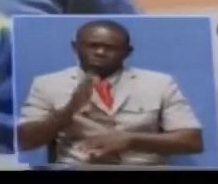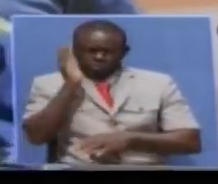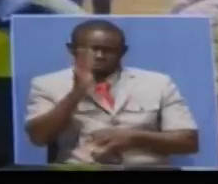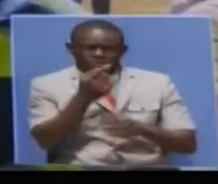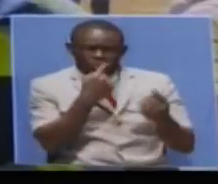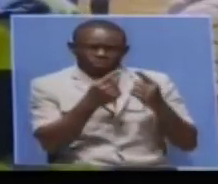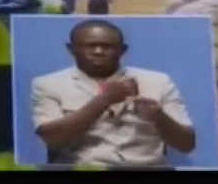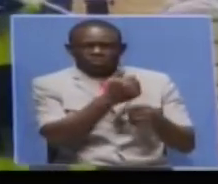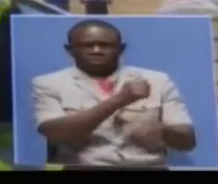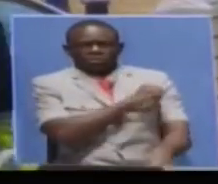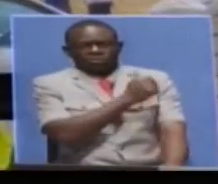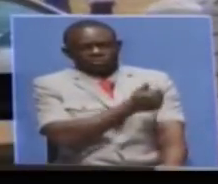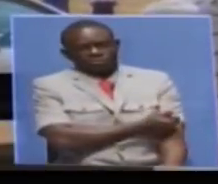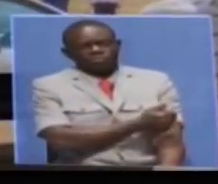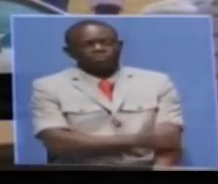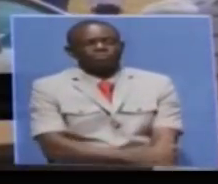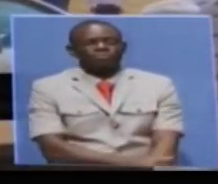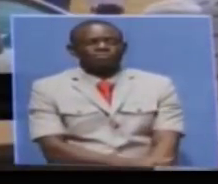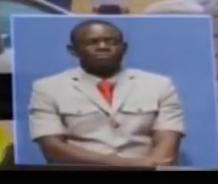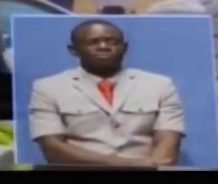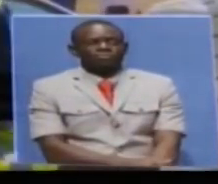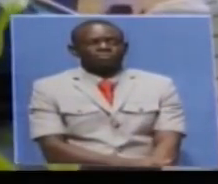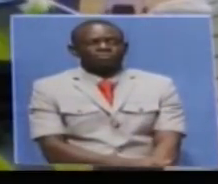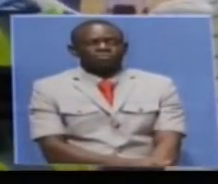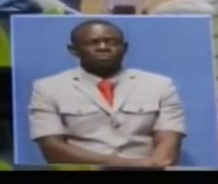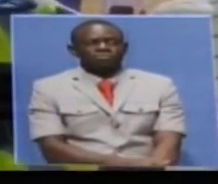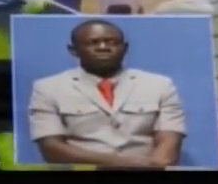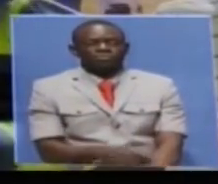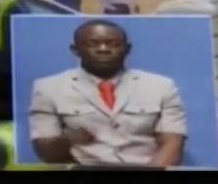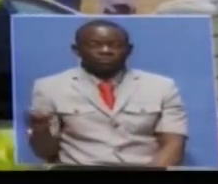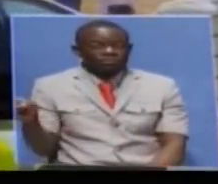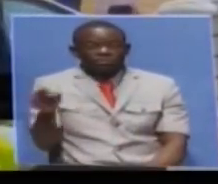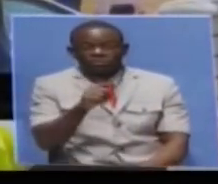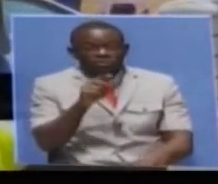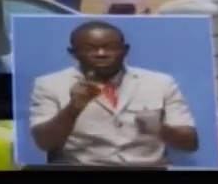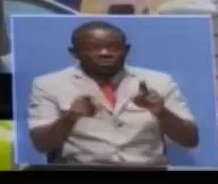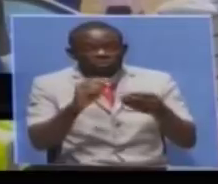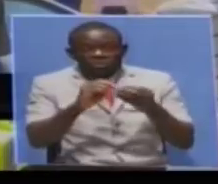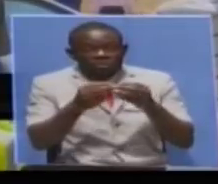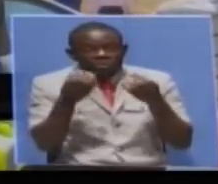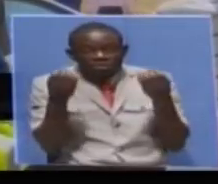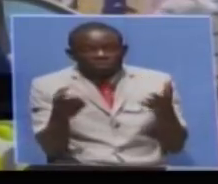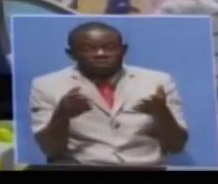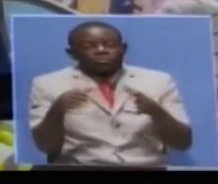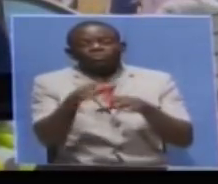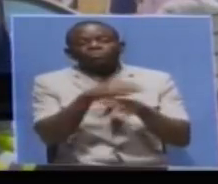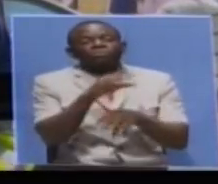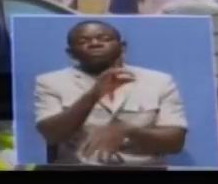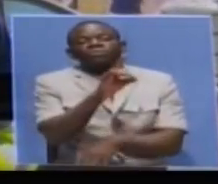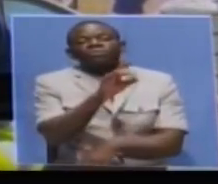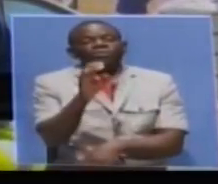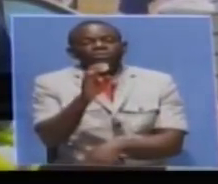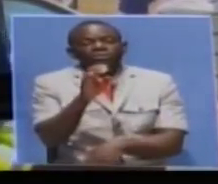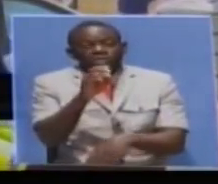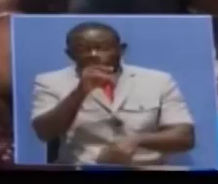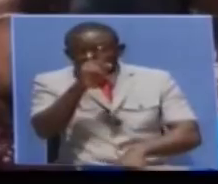authorities. One thing I can assure you, imwe pano muri abantu over 800. Nomanga to tamsha abantu 800 mukaya kwisa. So